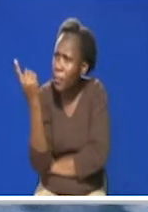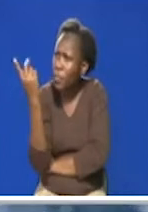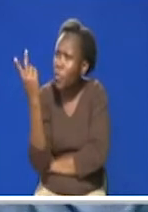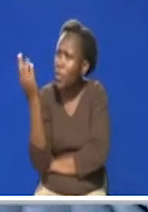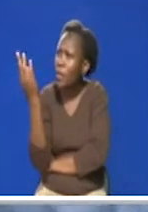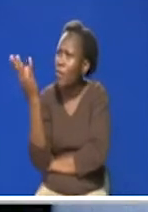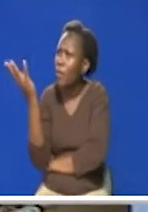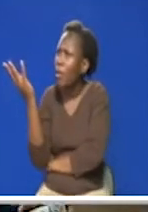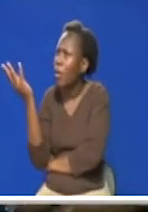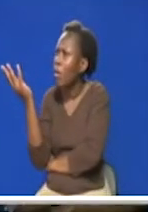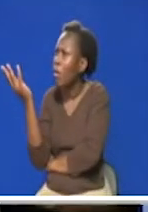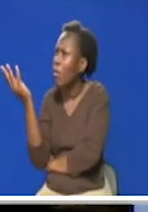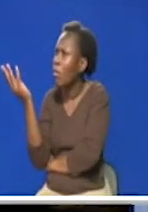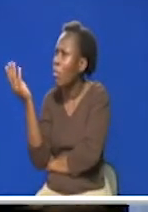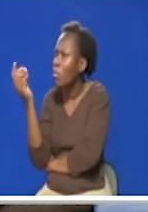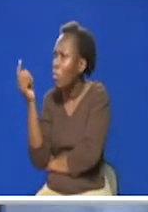1, 2, 3, 4.